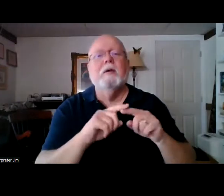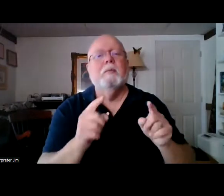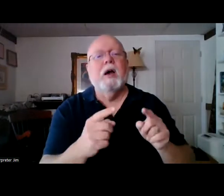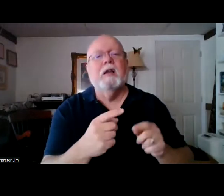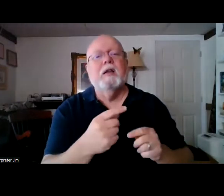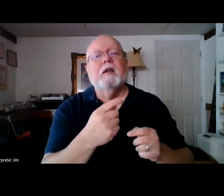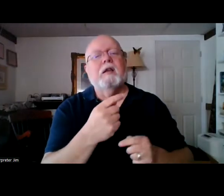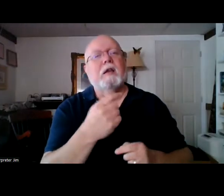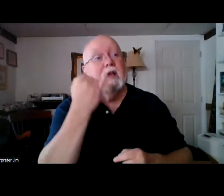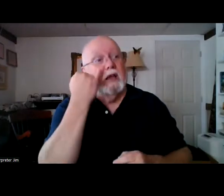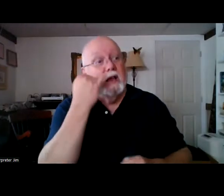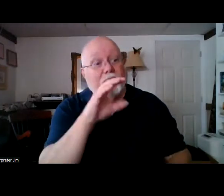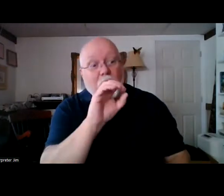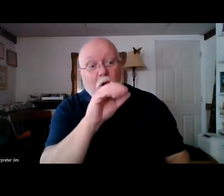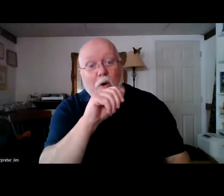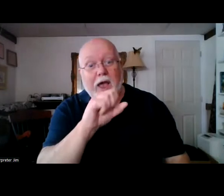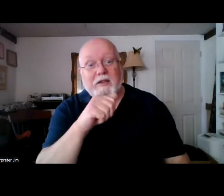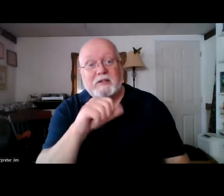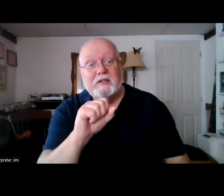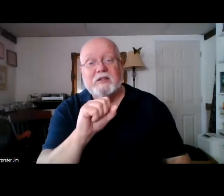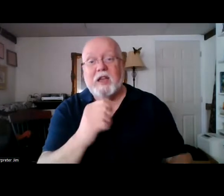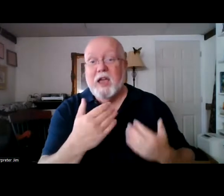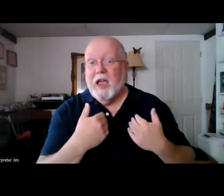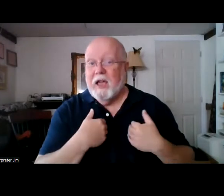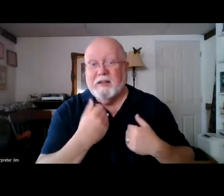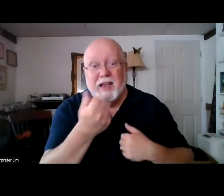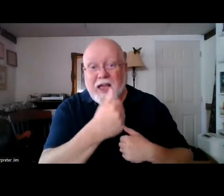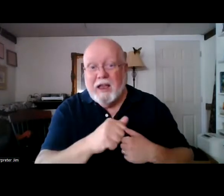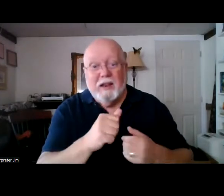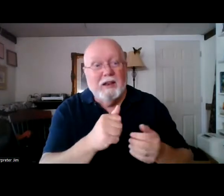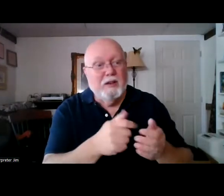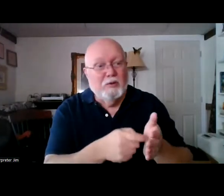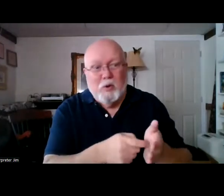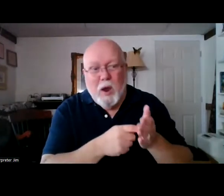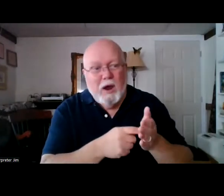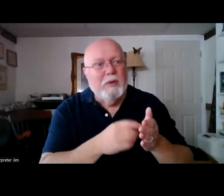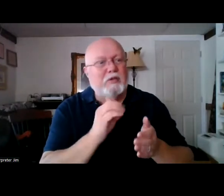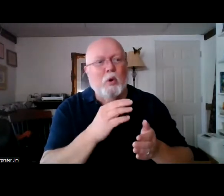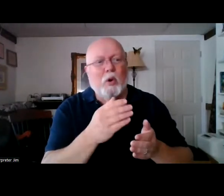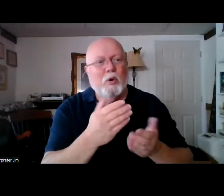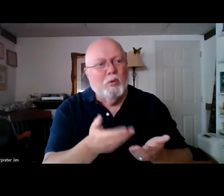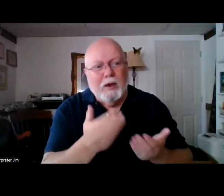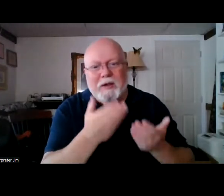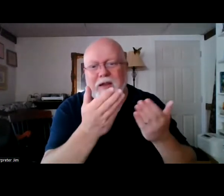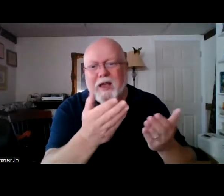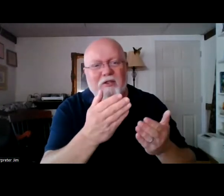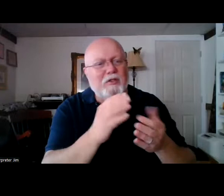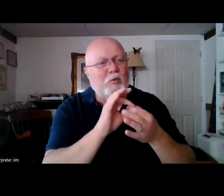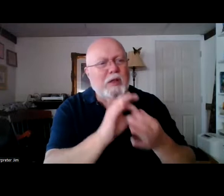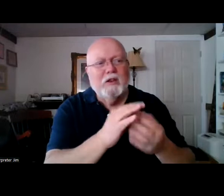if OASIS has recommended minimum qualifications or really just any recommendations about the safety plans.